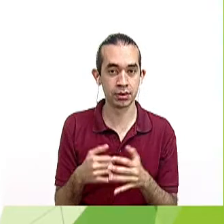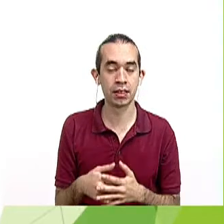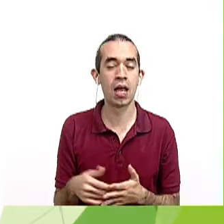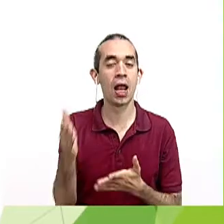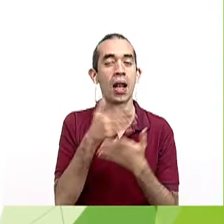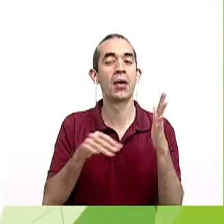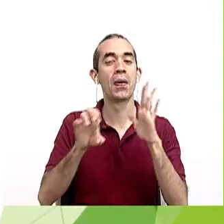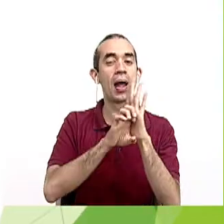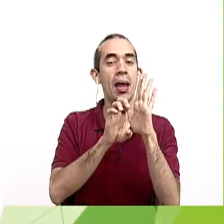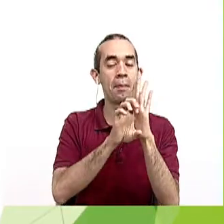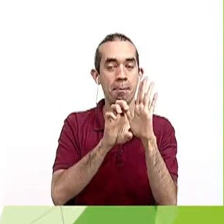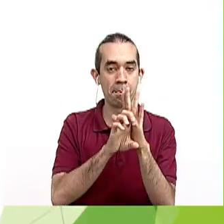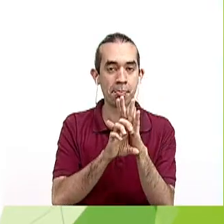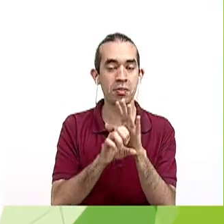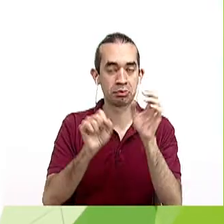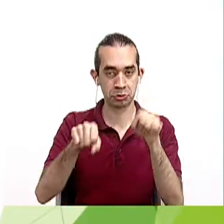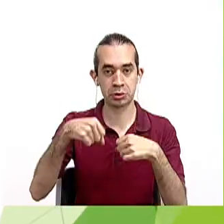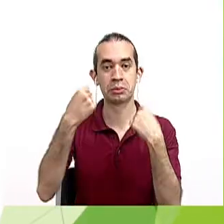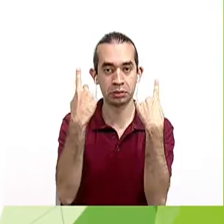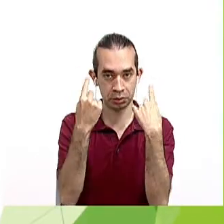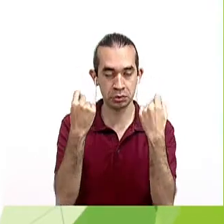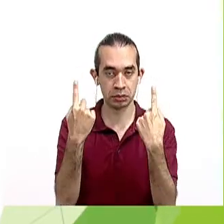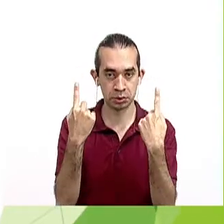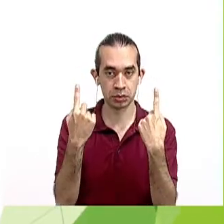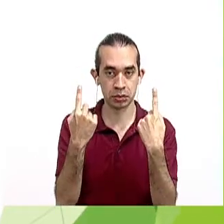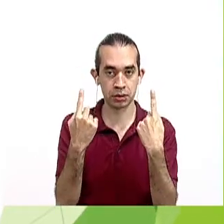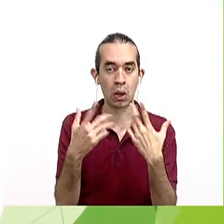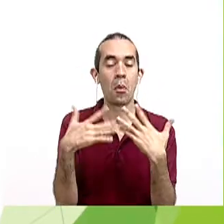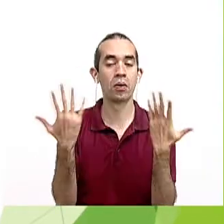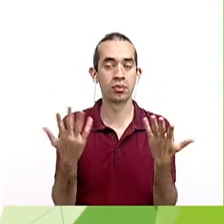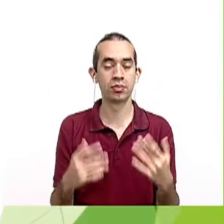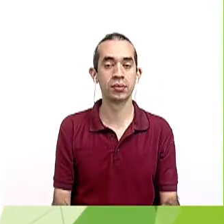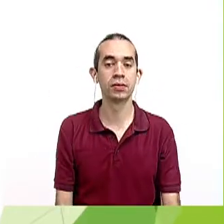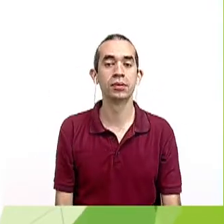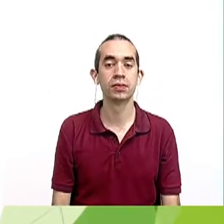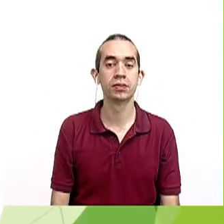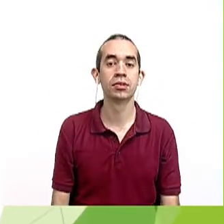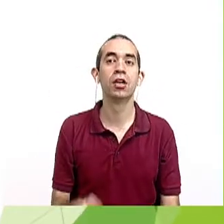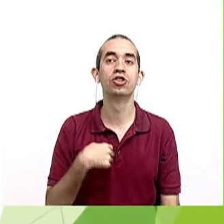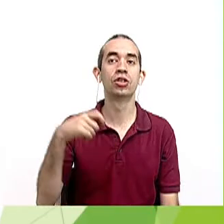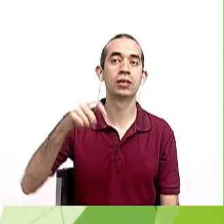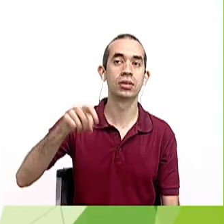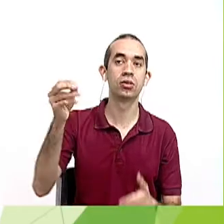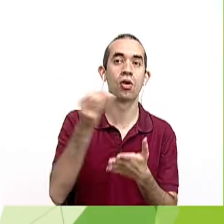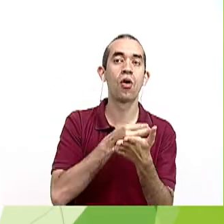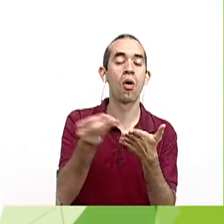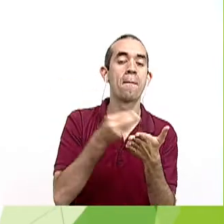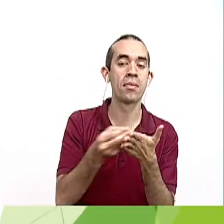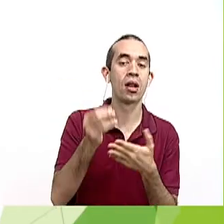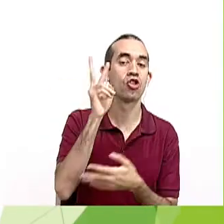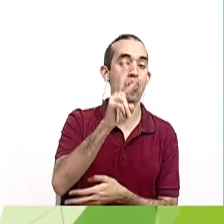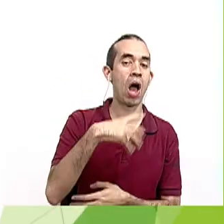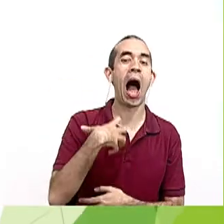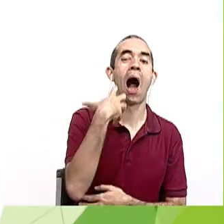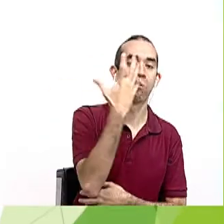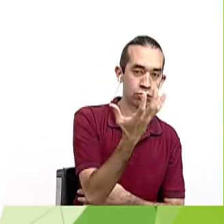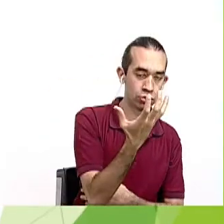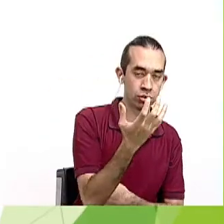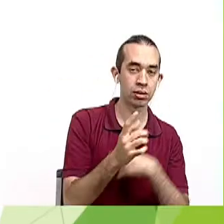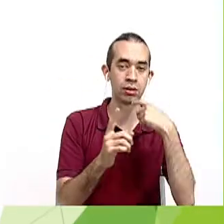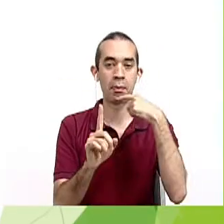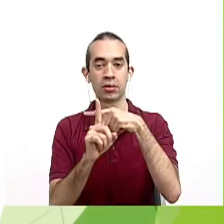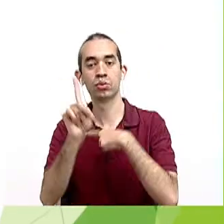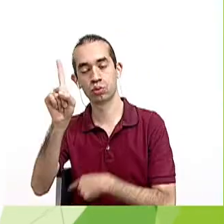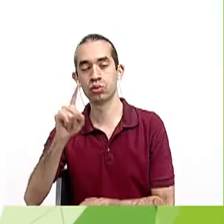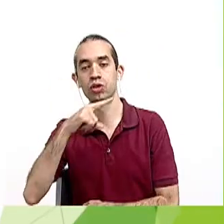for you to be able to understand how it works. I need to buy 2 apples and 1